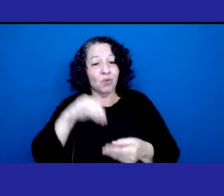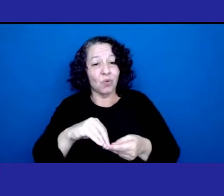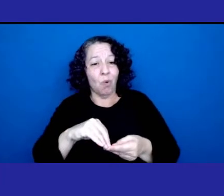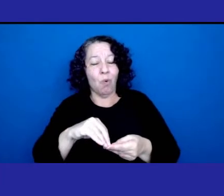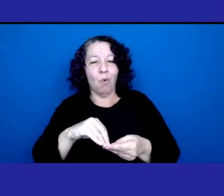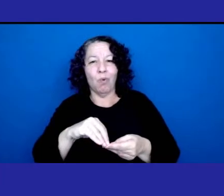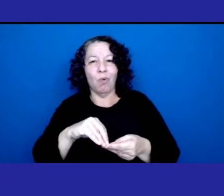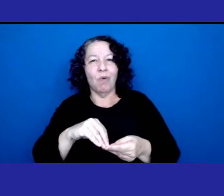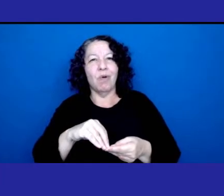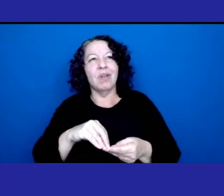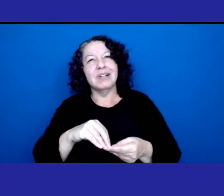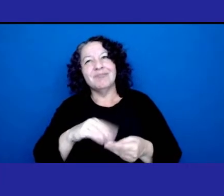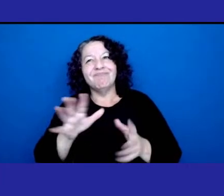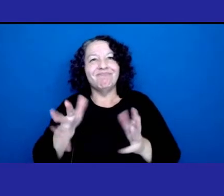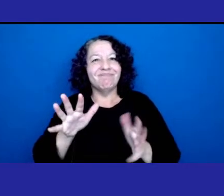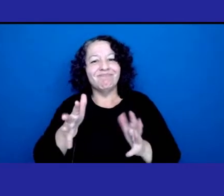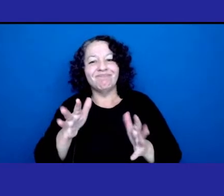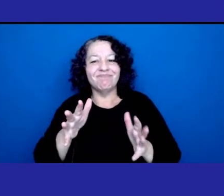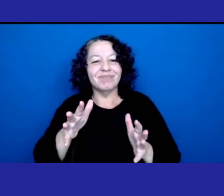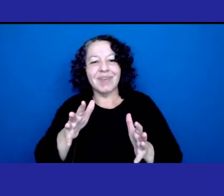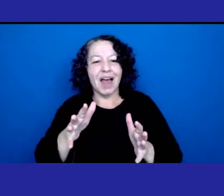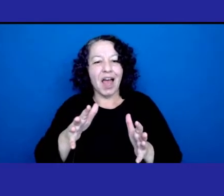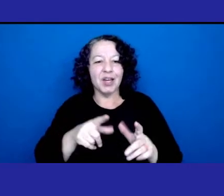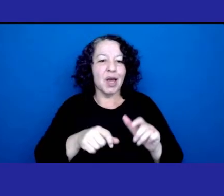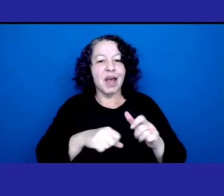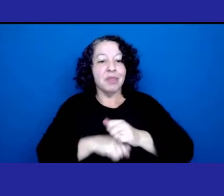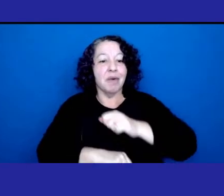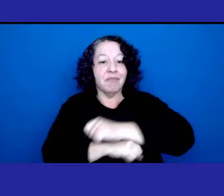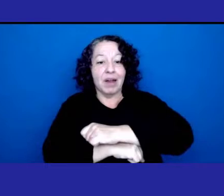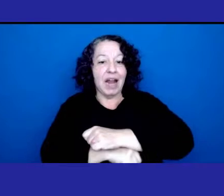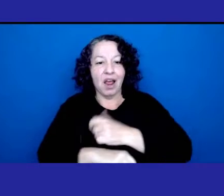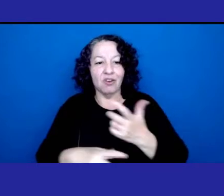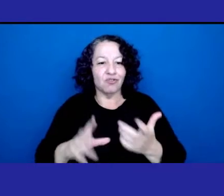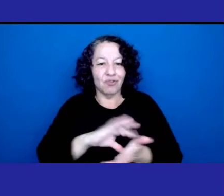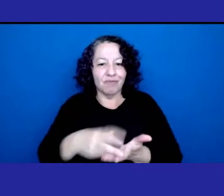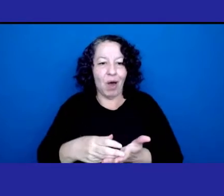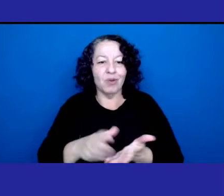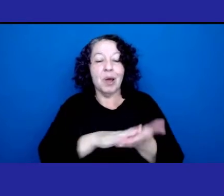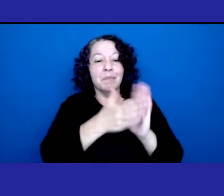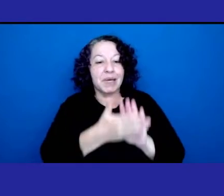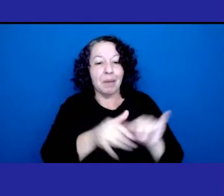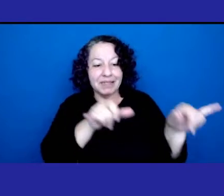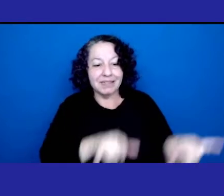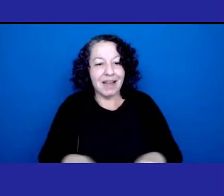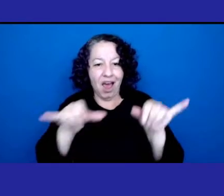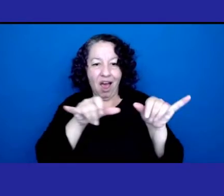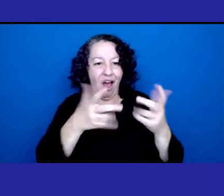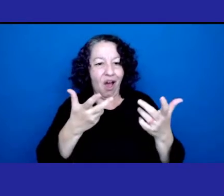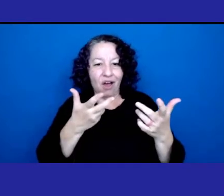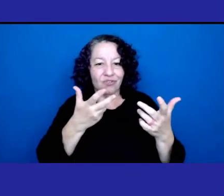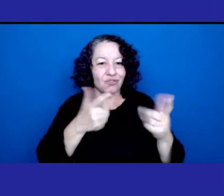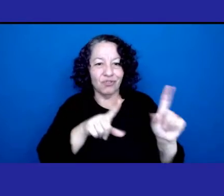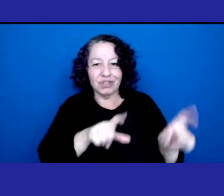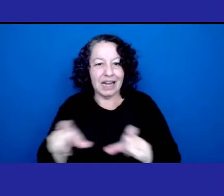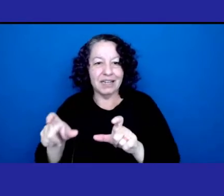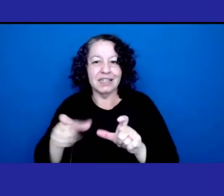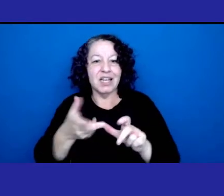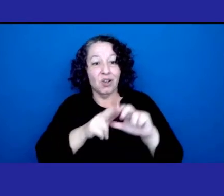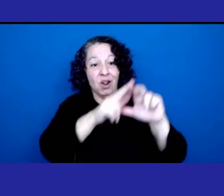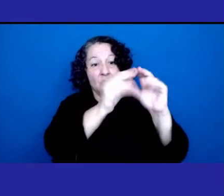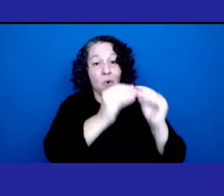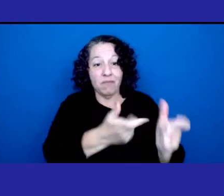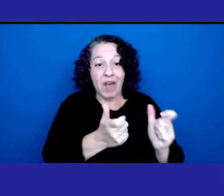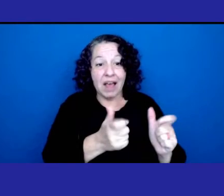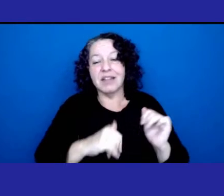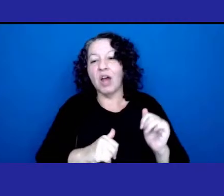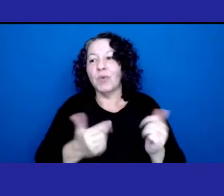becomes standard studies grows up faster than you can bring things to health and hospitals?